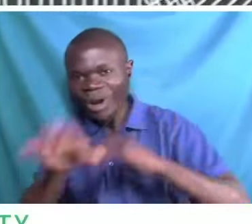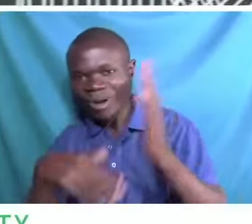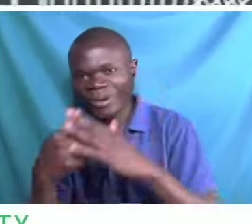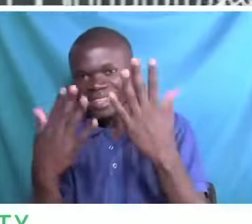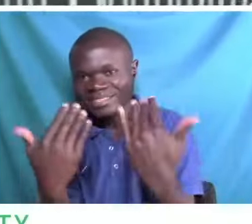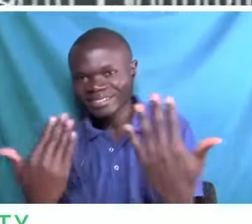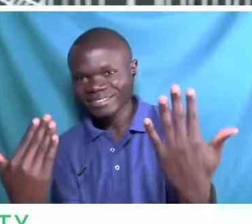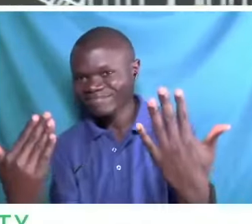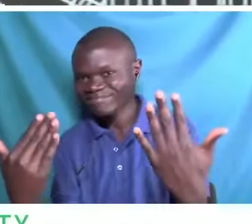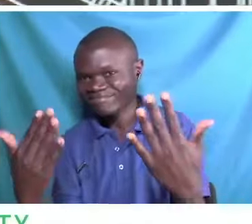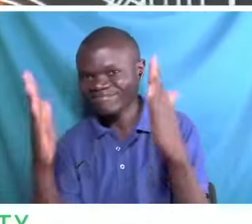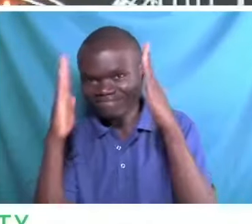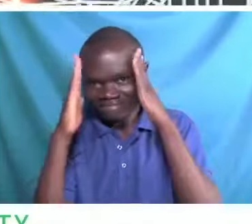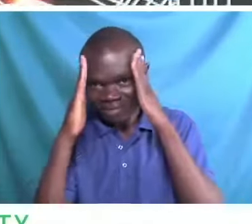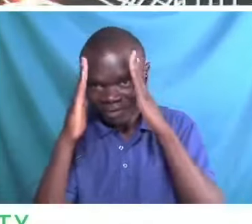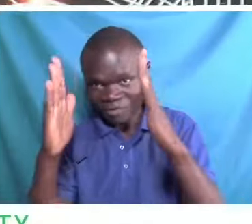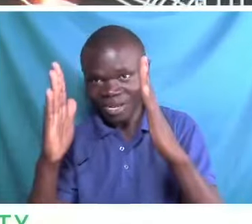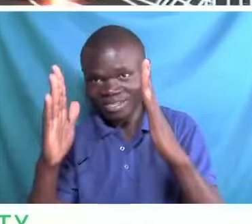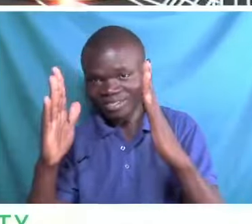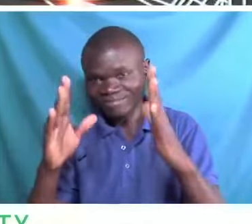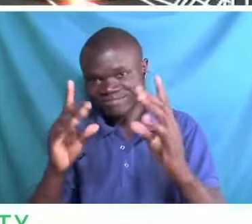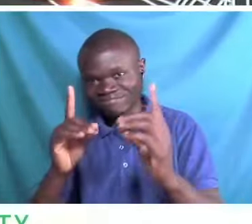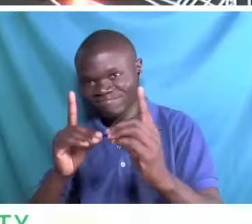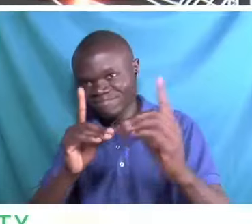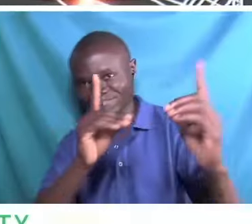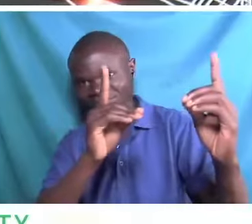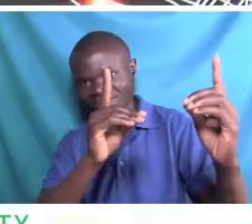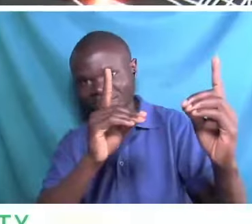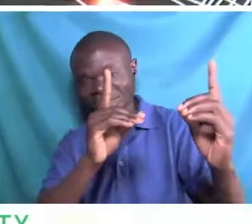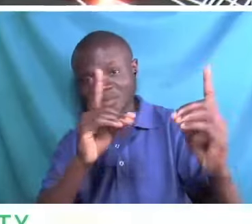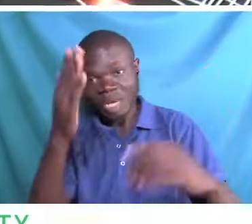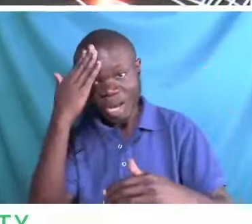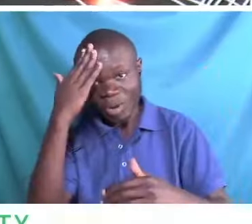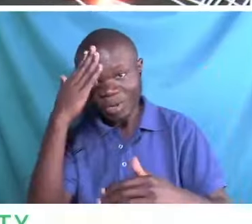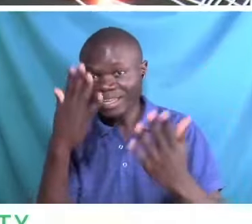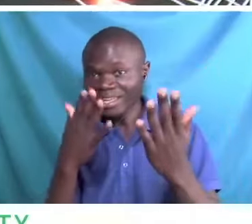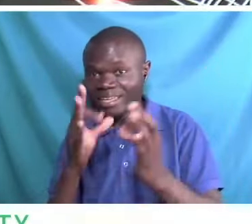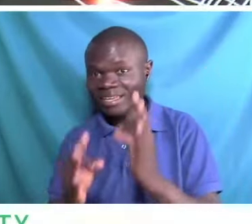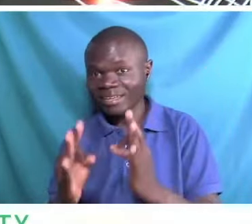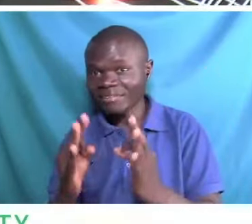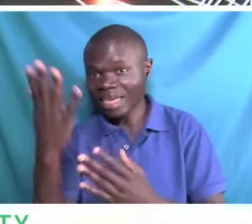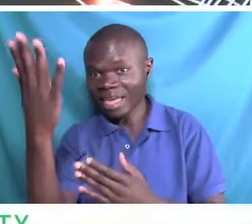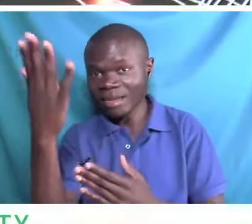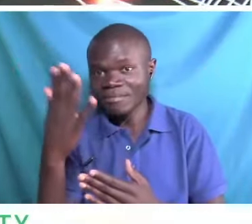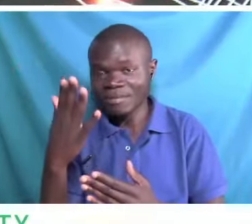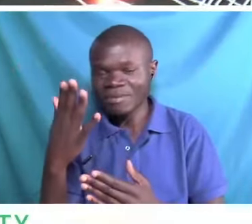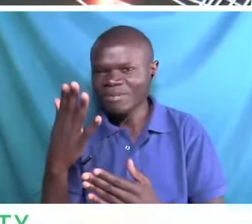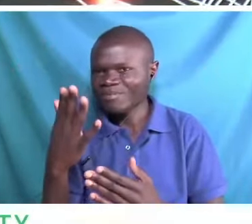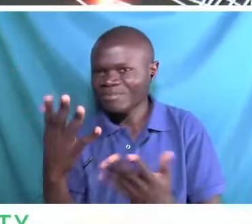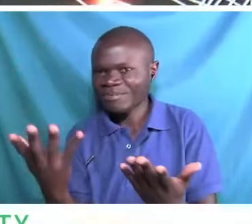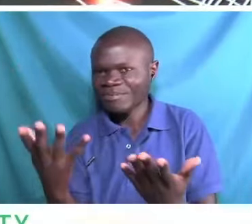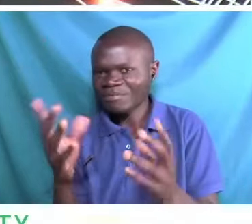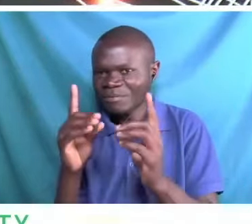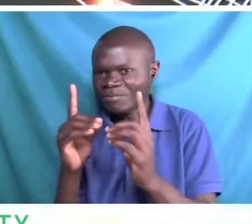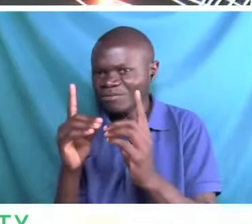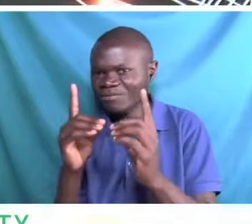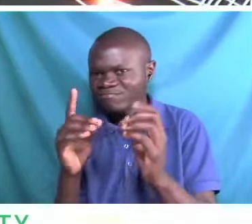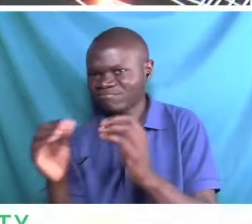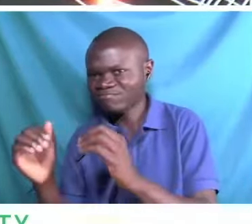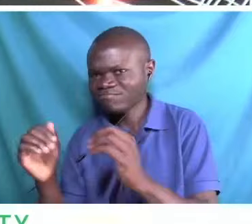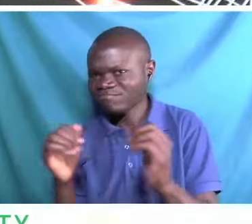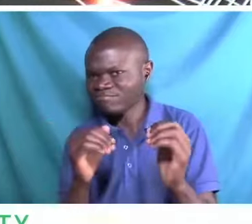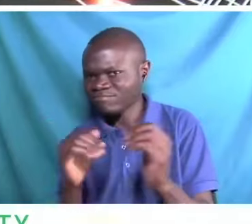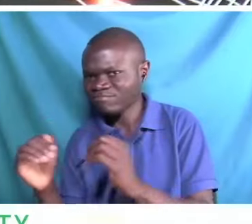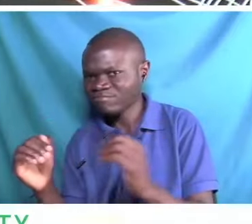instruments are set to that, towards that direction. And he knows that if there be any form of digression, it would cost his